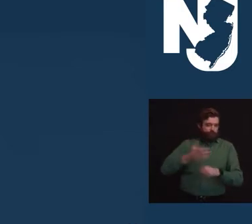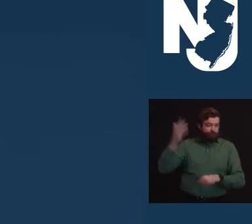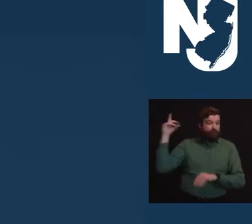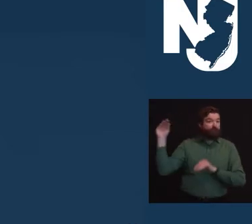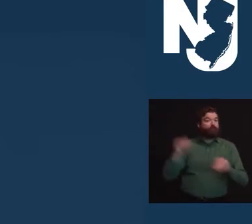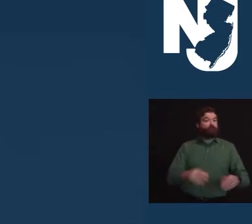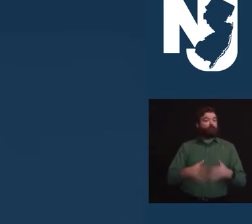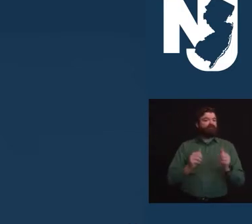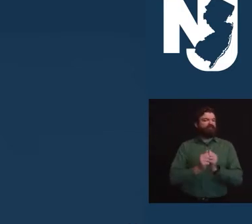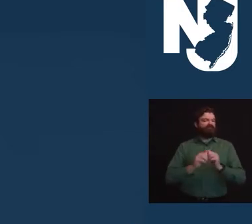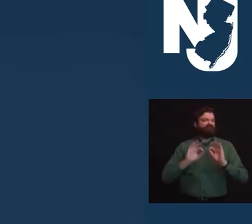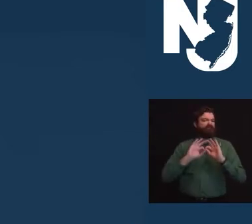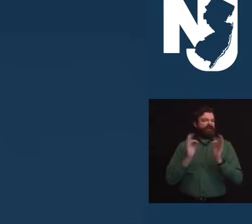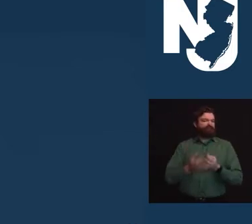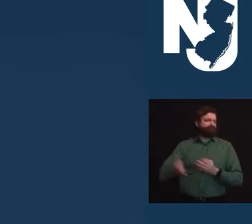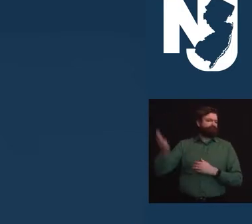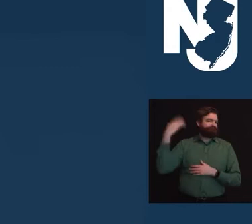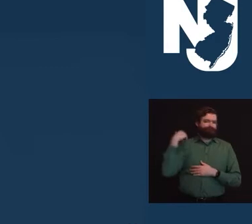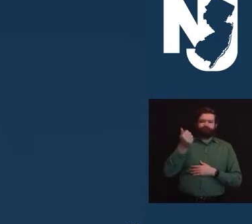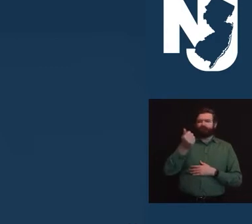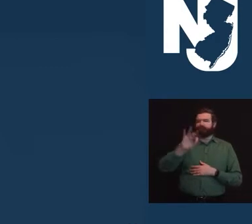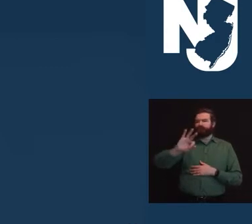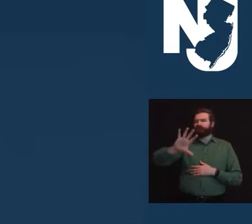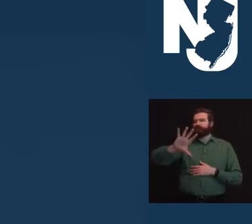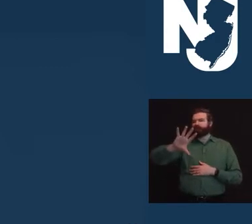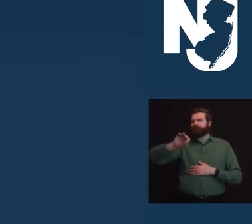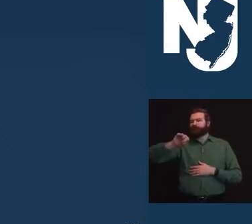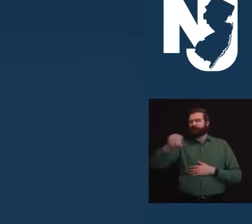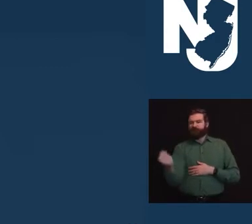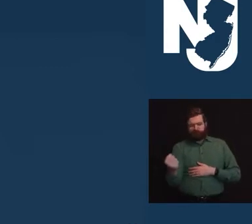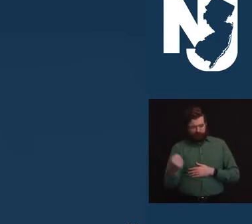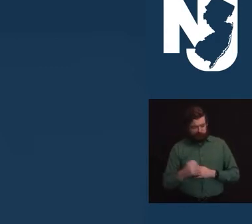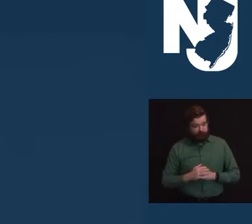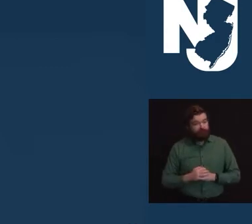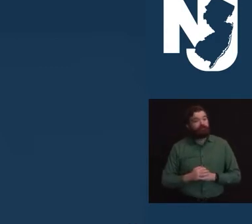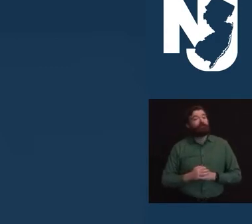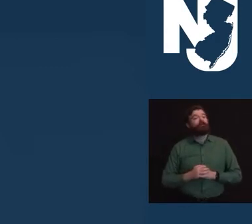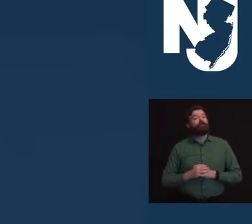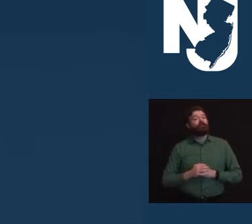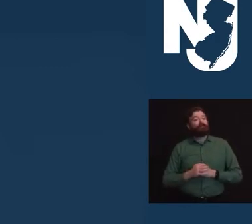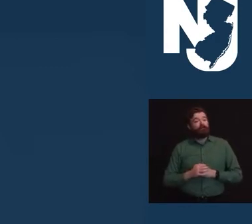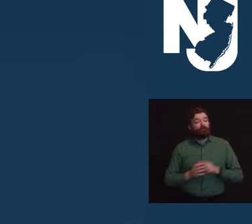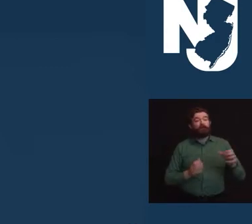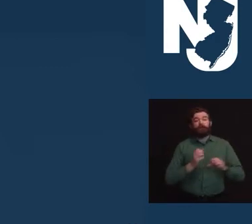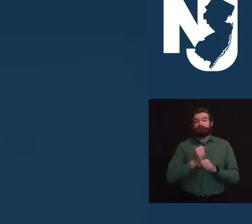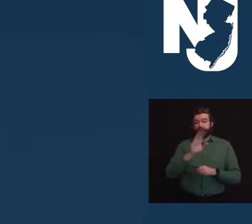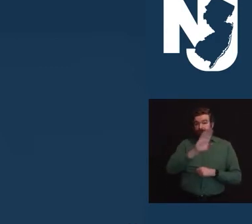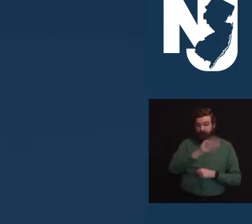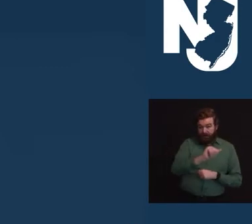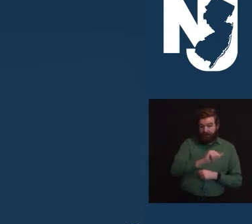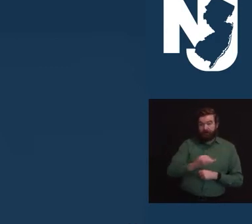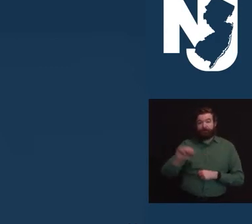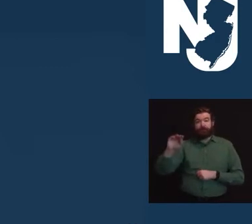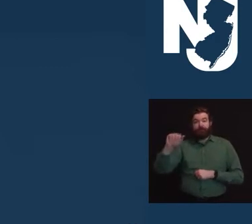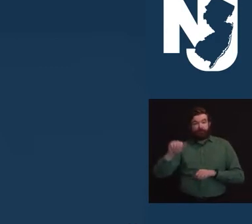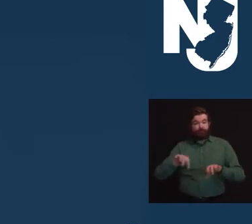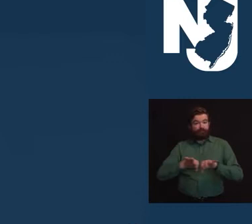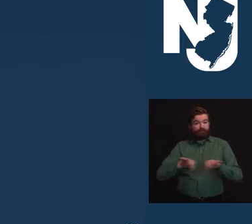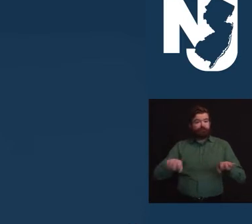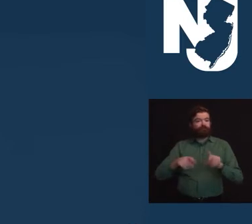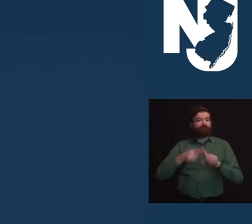family in 1950. After receiving both her bachelor's and master's degree from Hunter College in New York